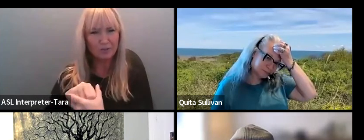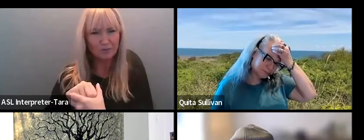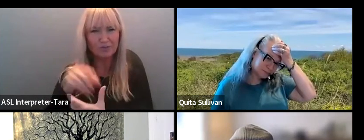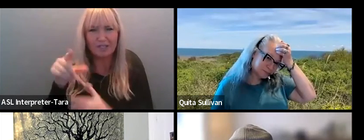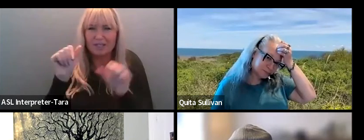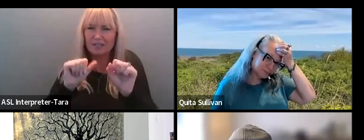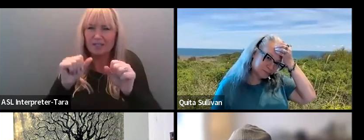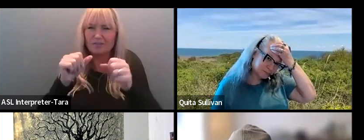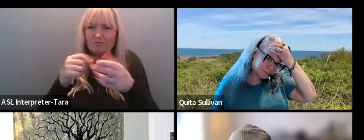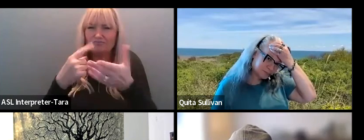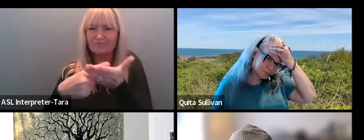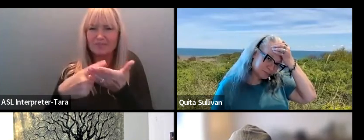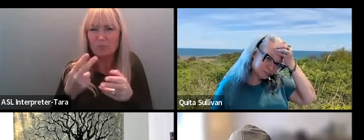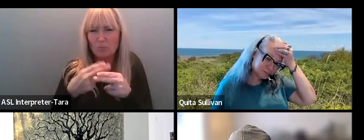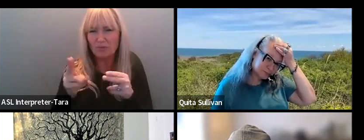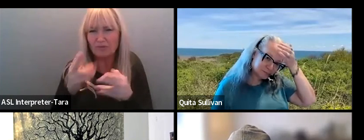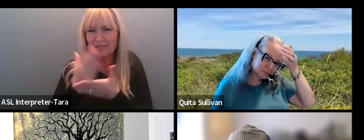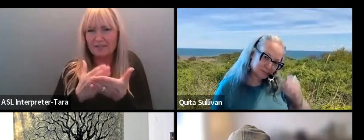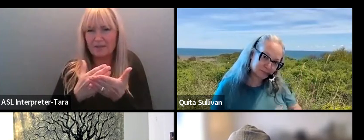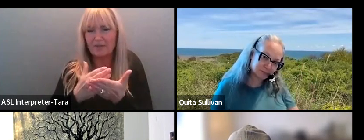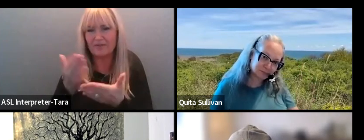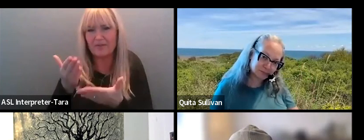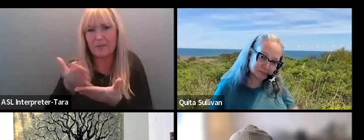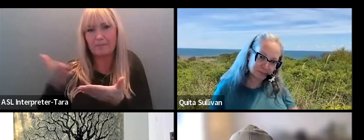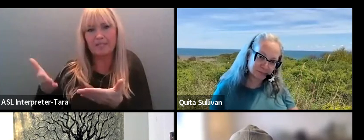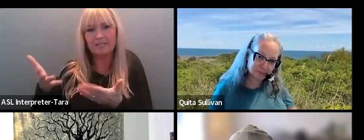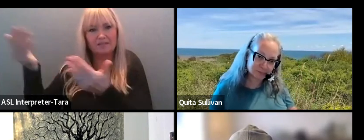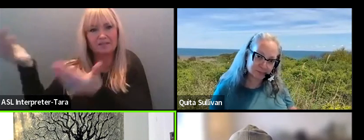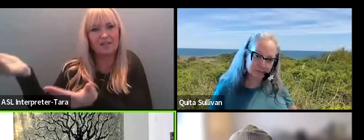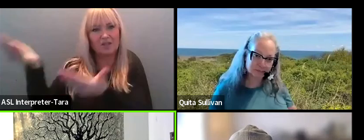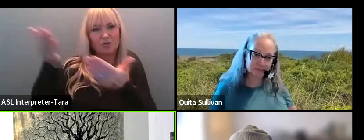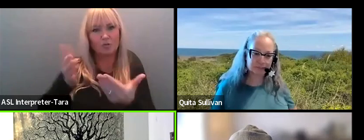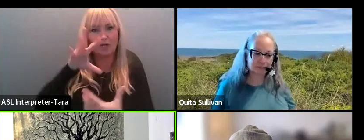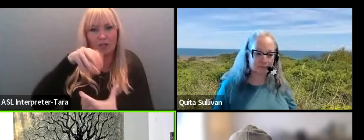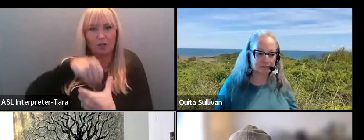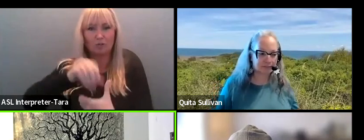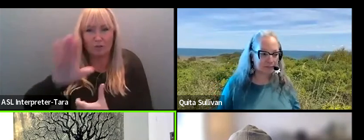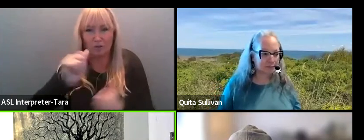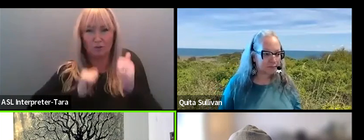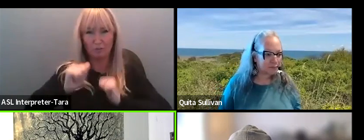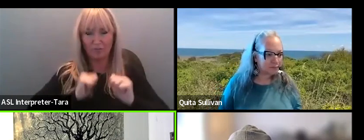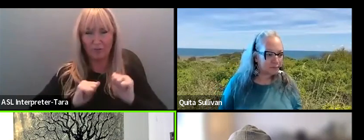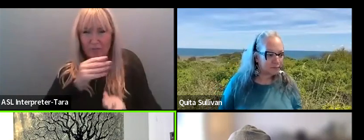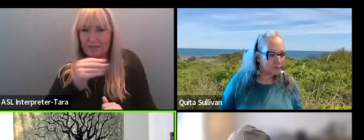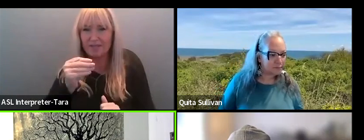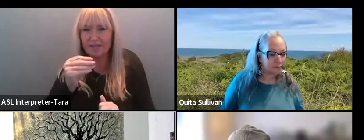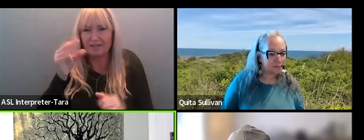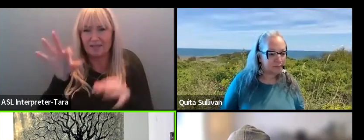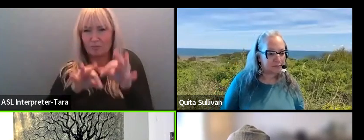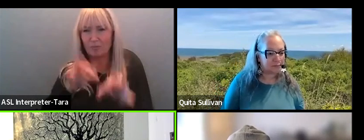briefly about some of those pieces that you brought in and why? Yes. So